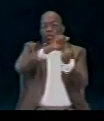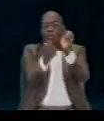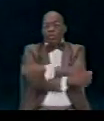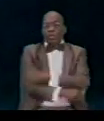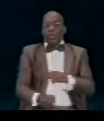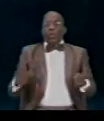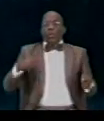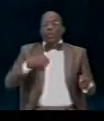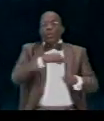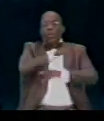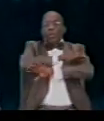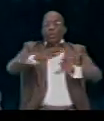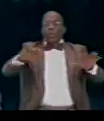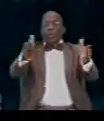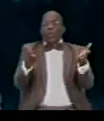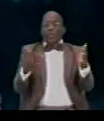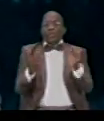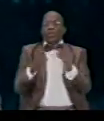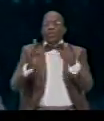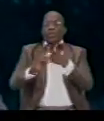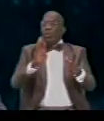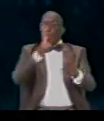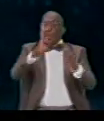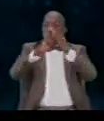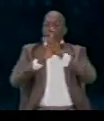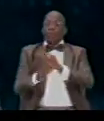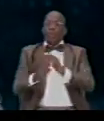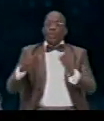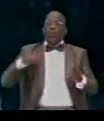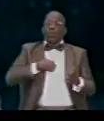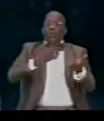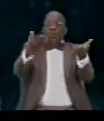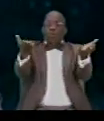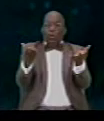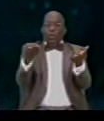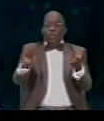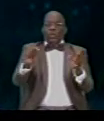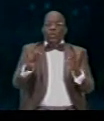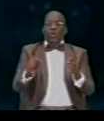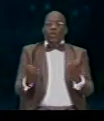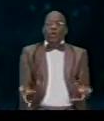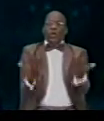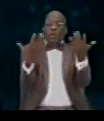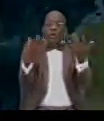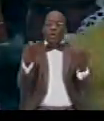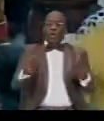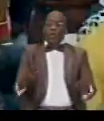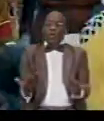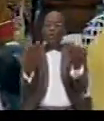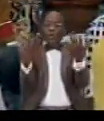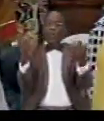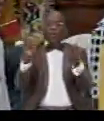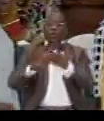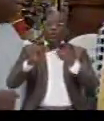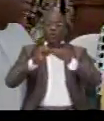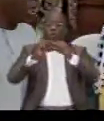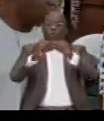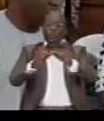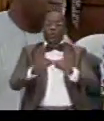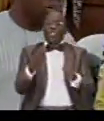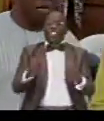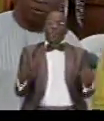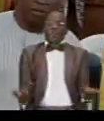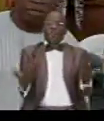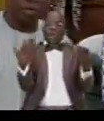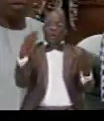be limited in any form or shape at all. We want the fire to burn. I said the fire to burn, the fire of